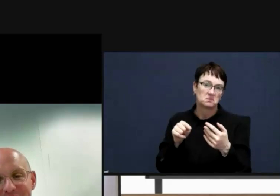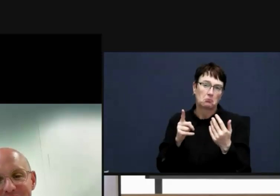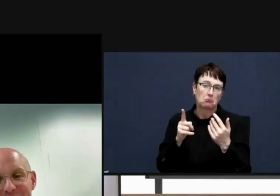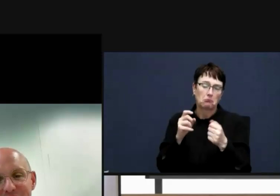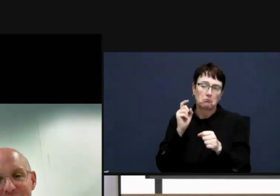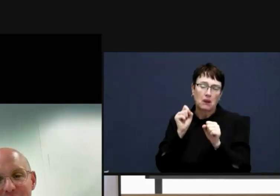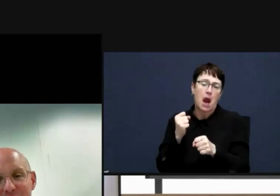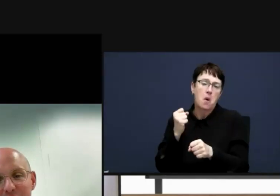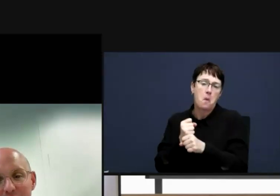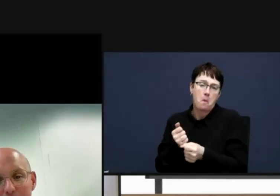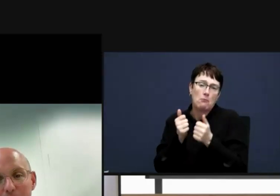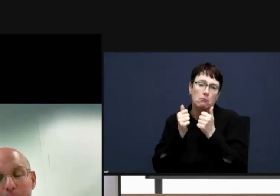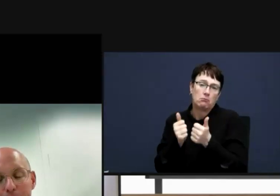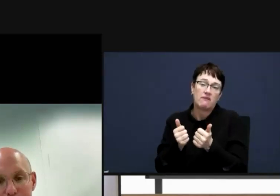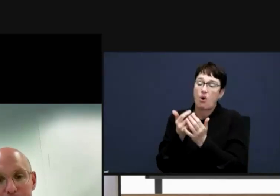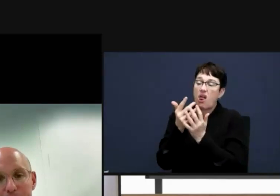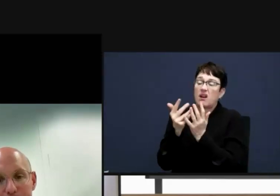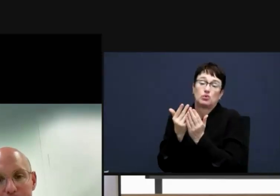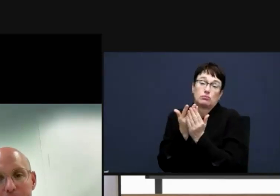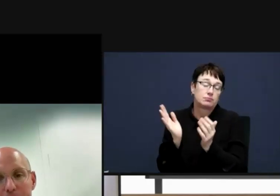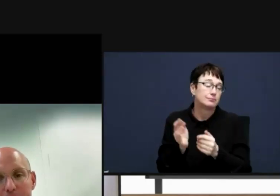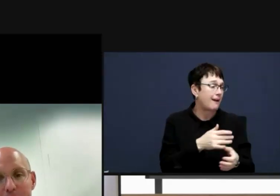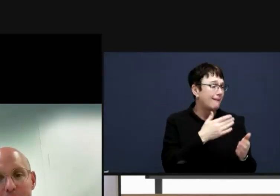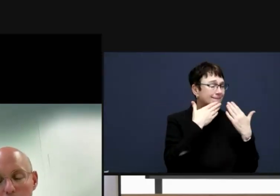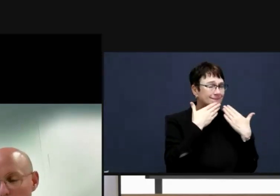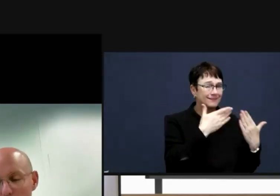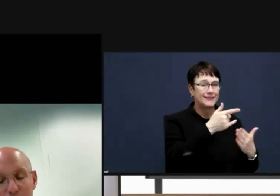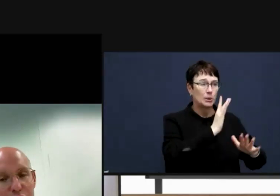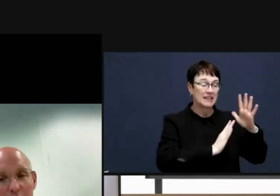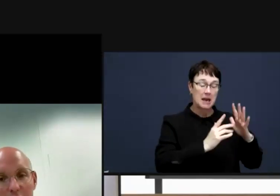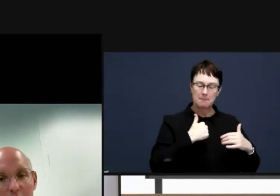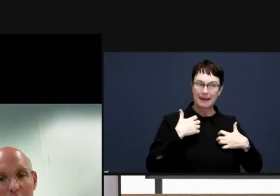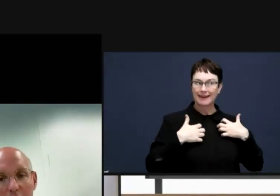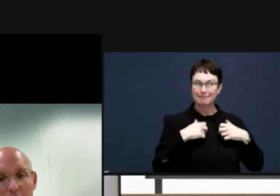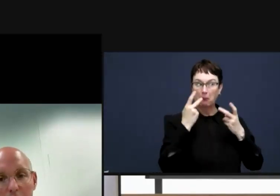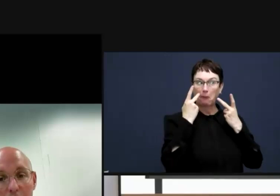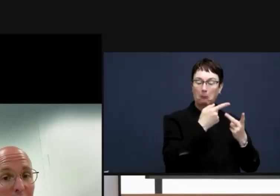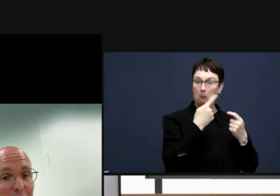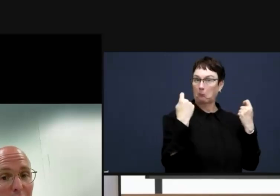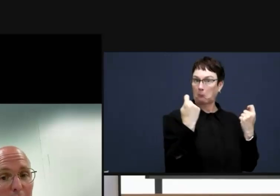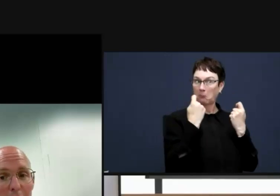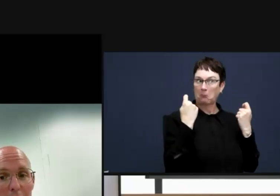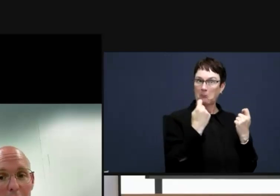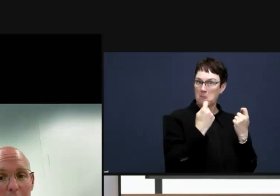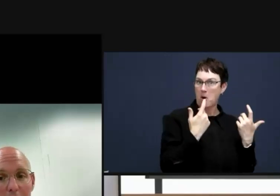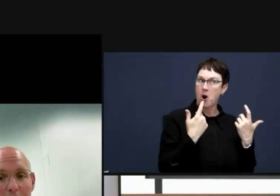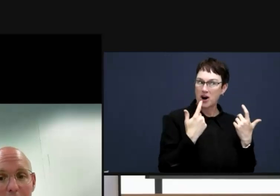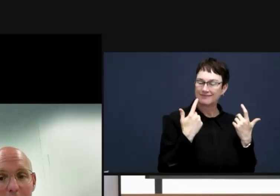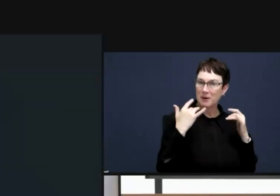very much for sharing this with us. I look forward to the party and the launch. Well, we're happy to share. And well, thanks for having